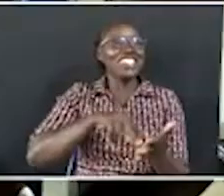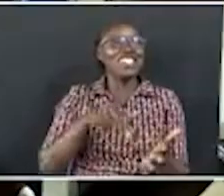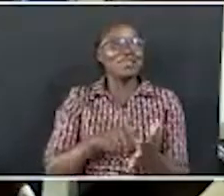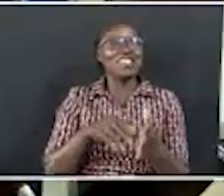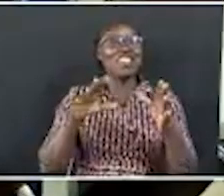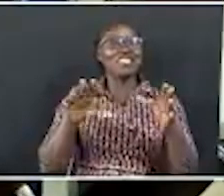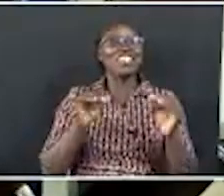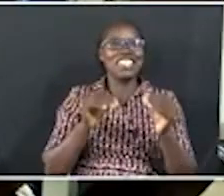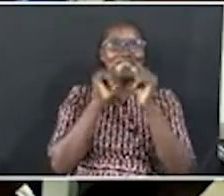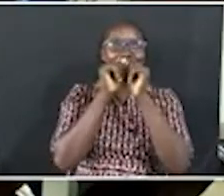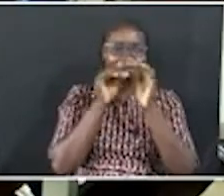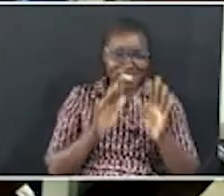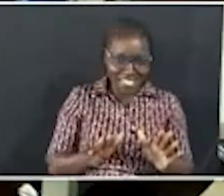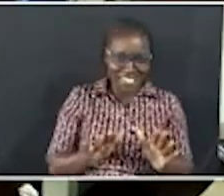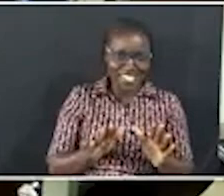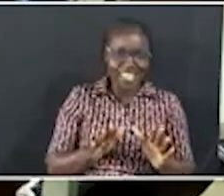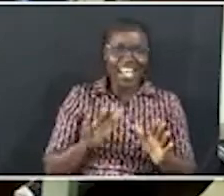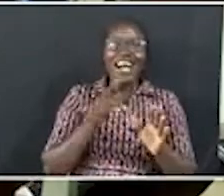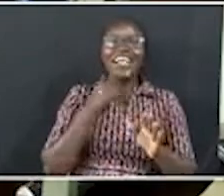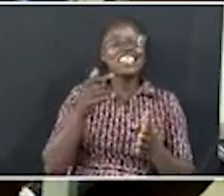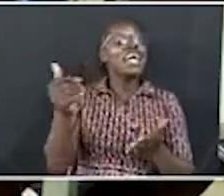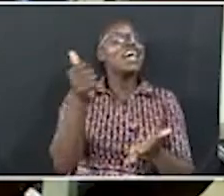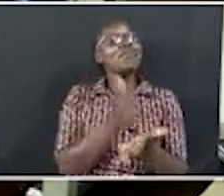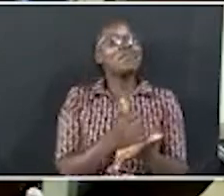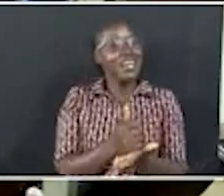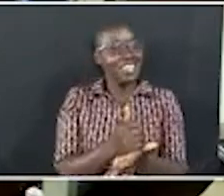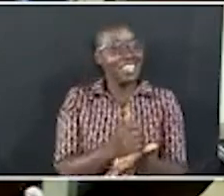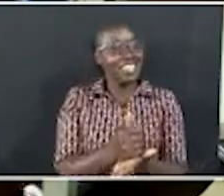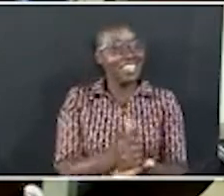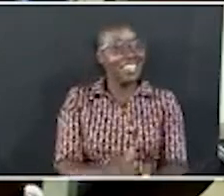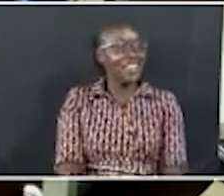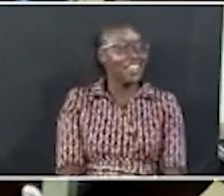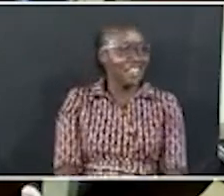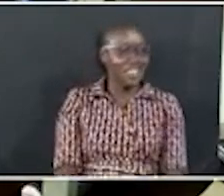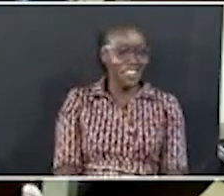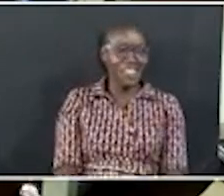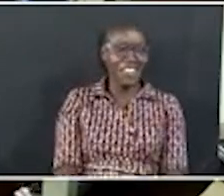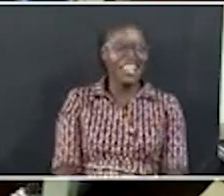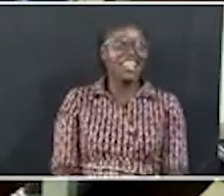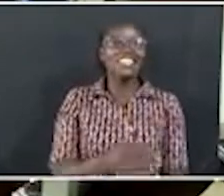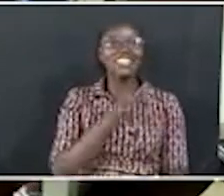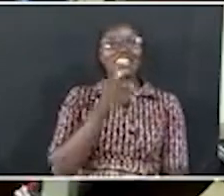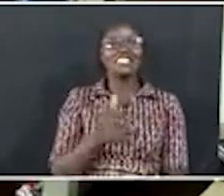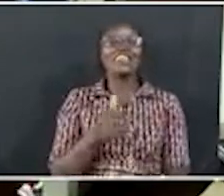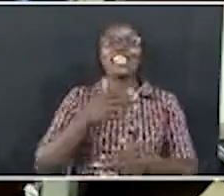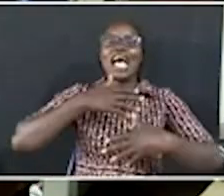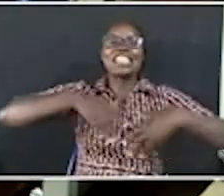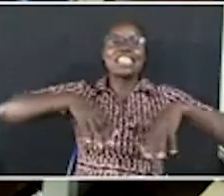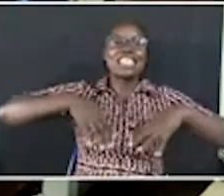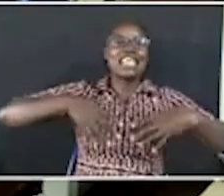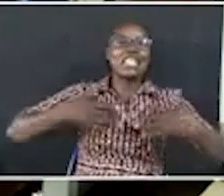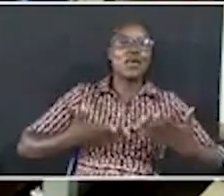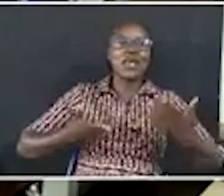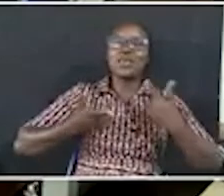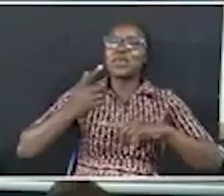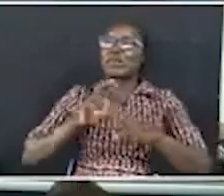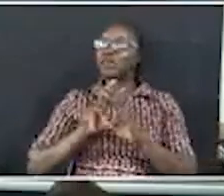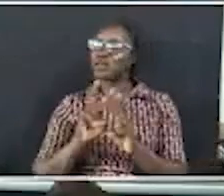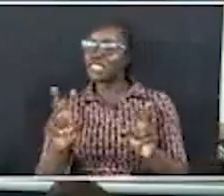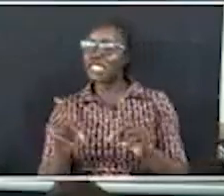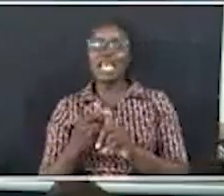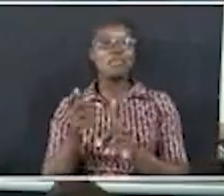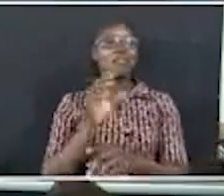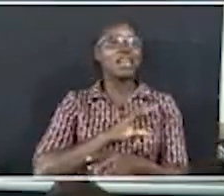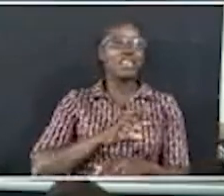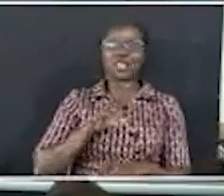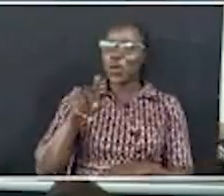to receive a blessing and say amen. You know, this is not a theater where you came to see some